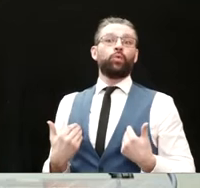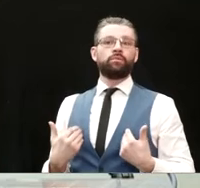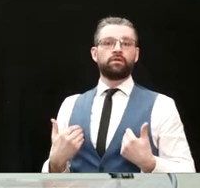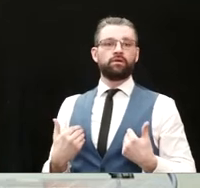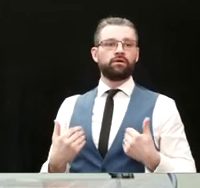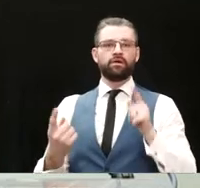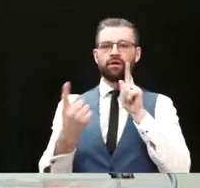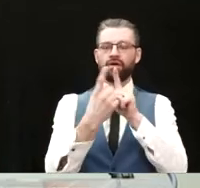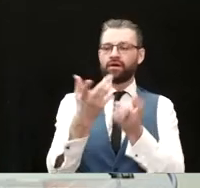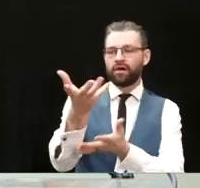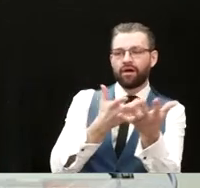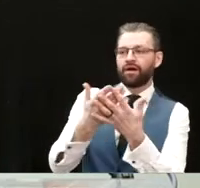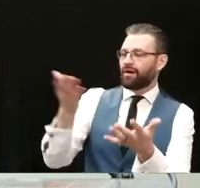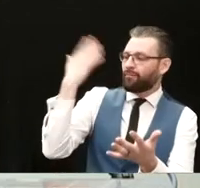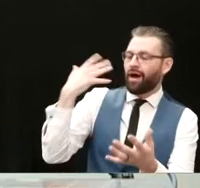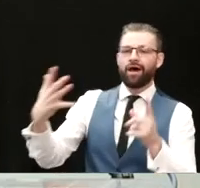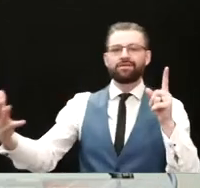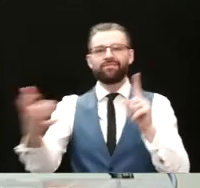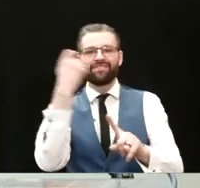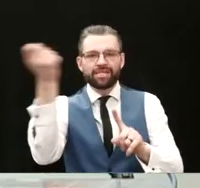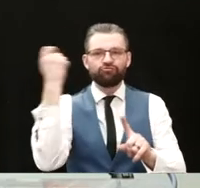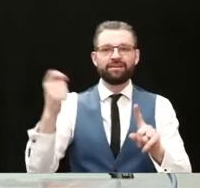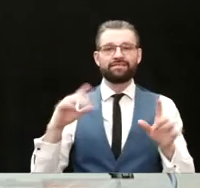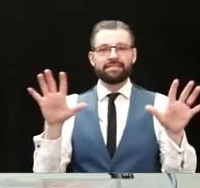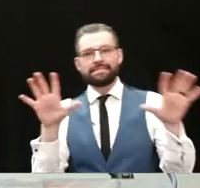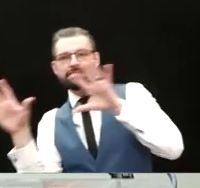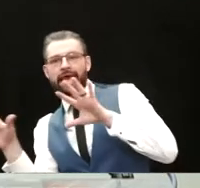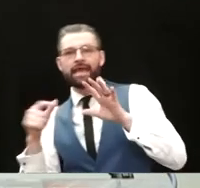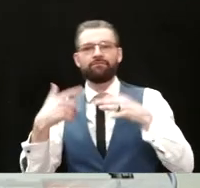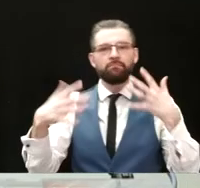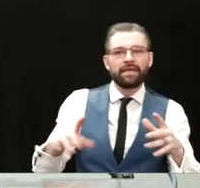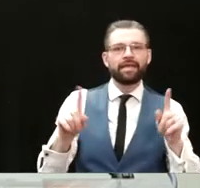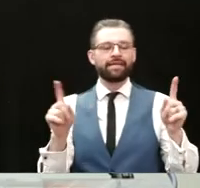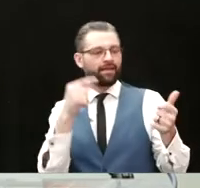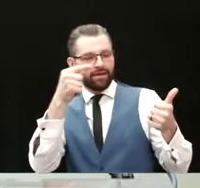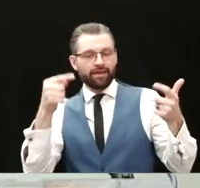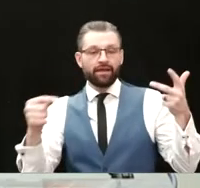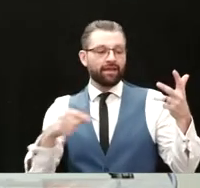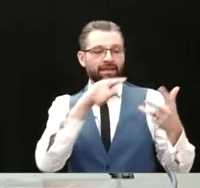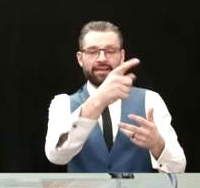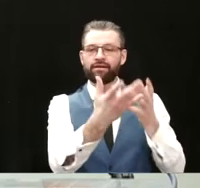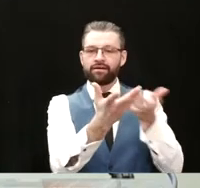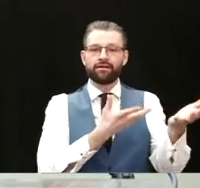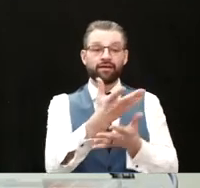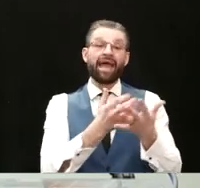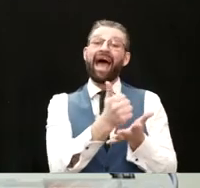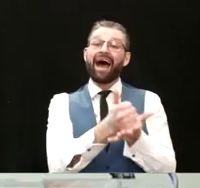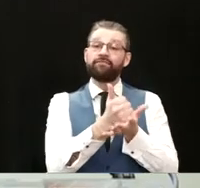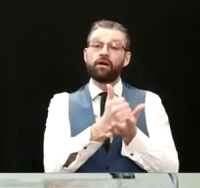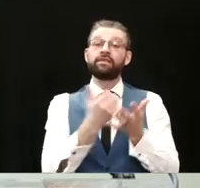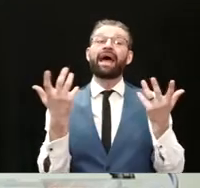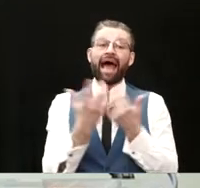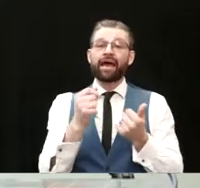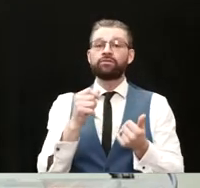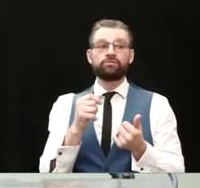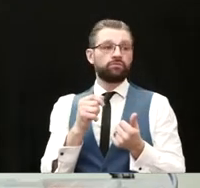spoke about famous victories and some big saves I had made. He left us unharmed and even provided advice on how to avoid